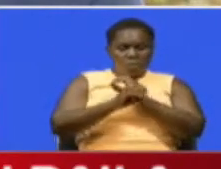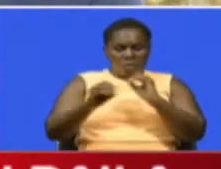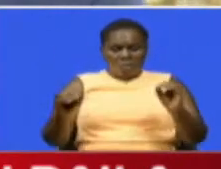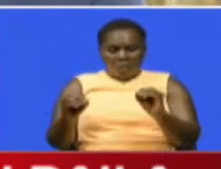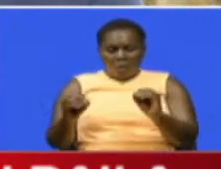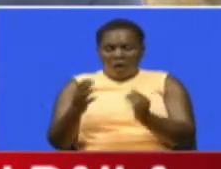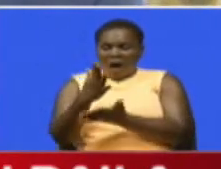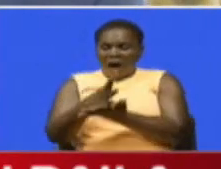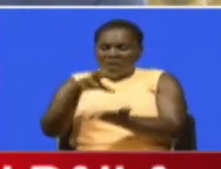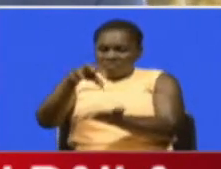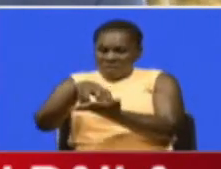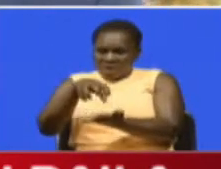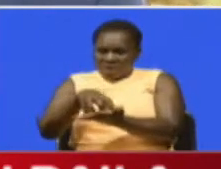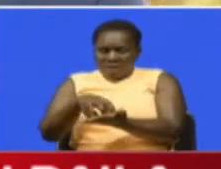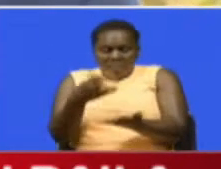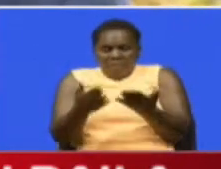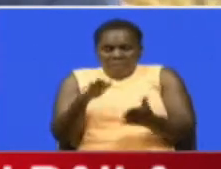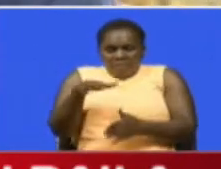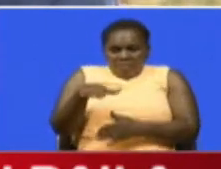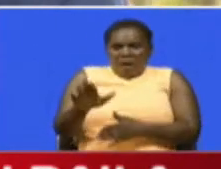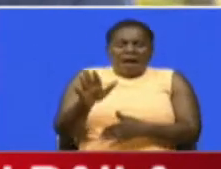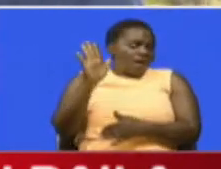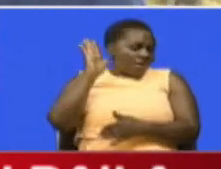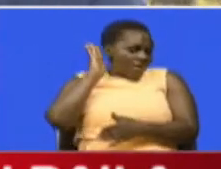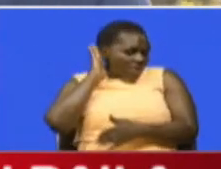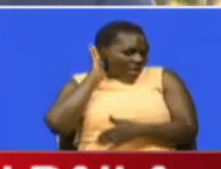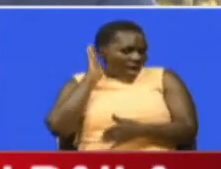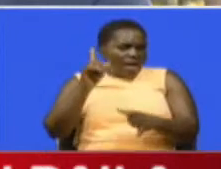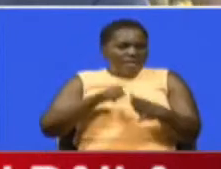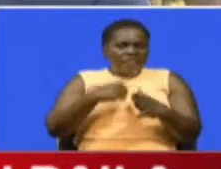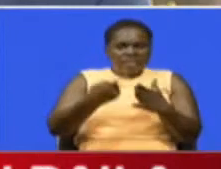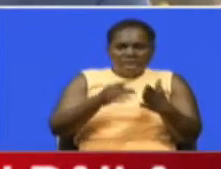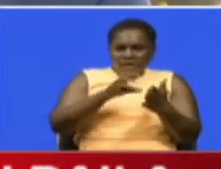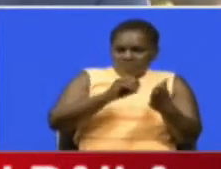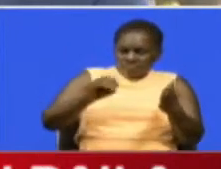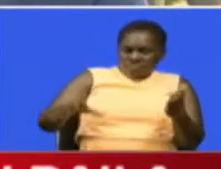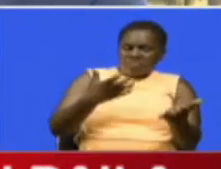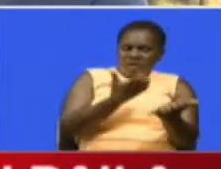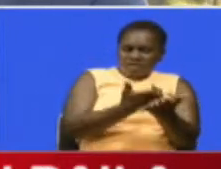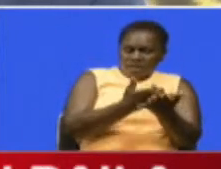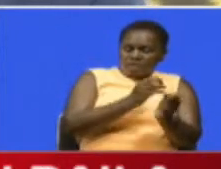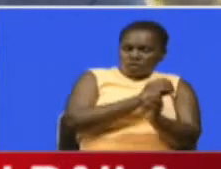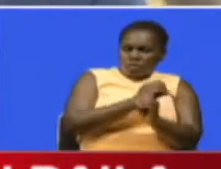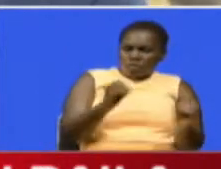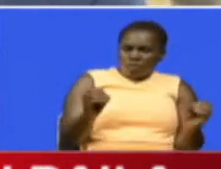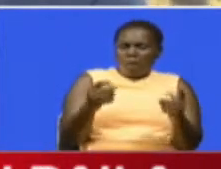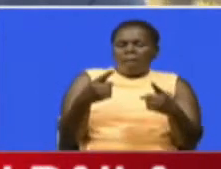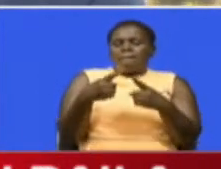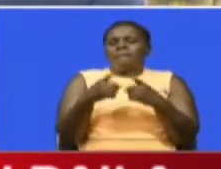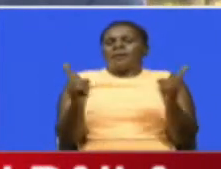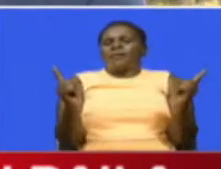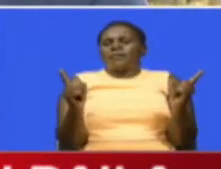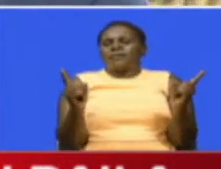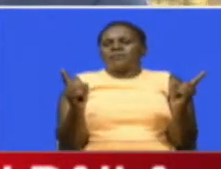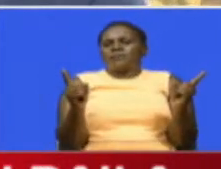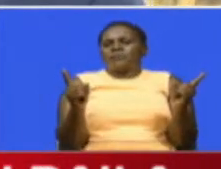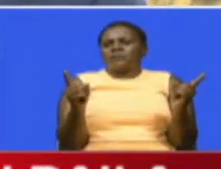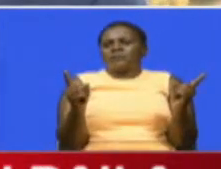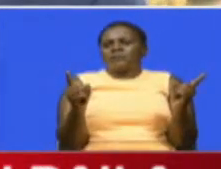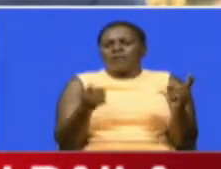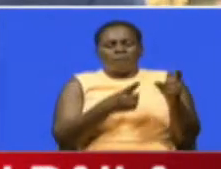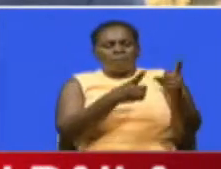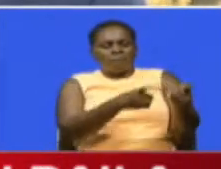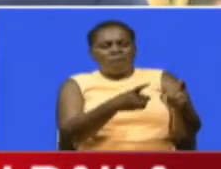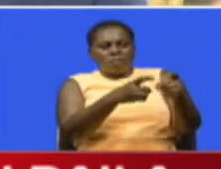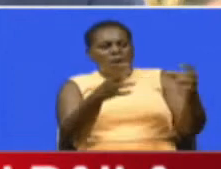cases. Why then don't they hear them and dismiss them, that the evidence was not there? But the thing is that at least the